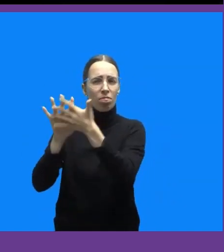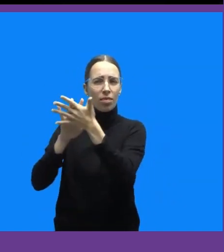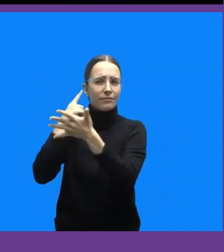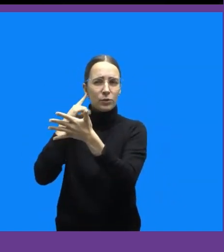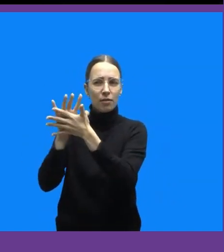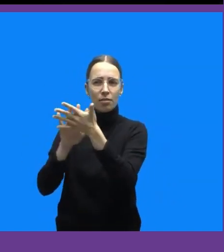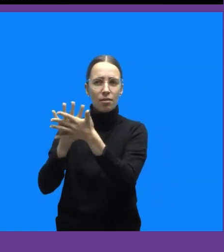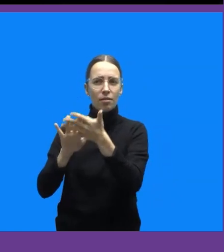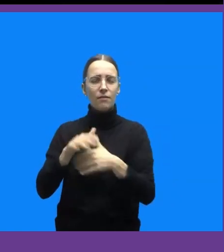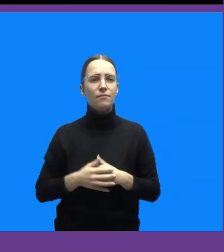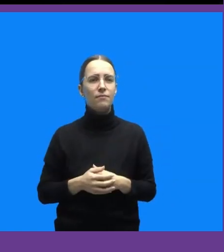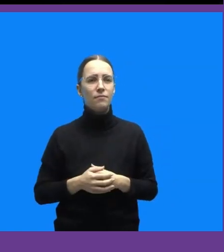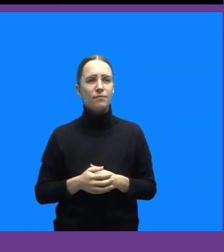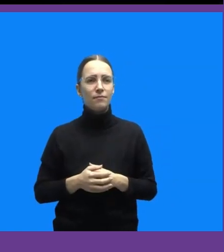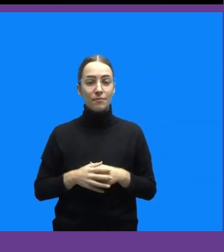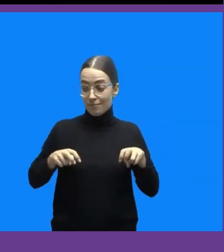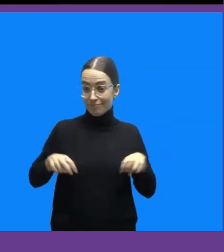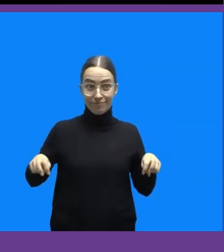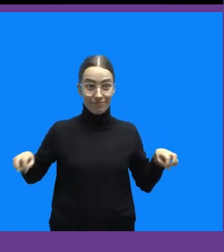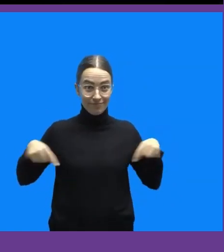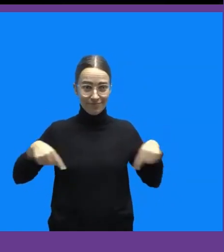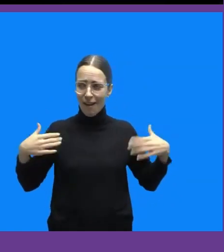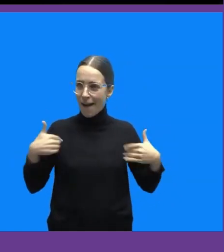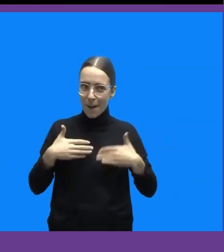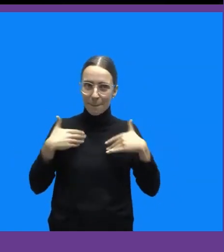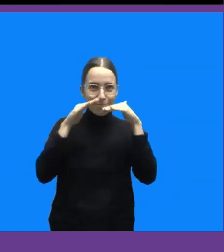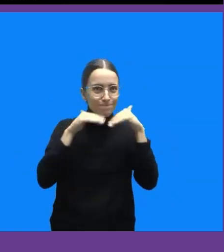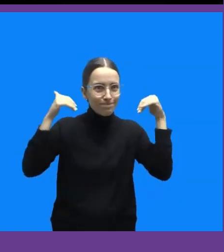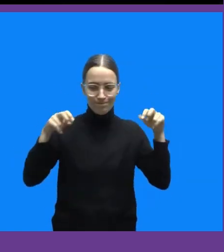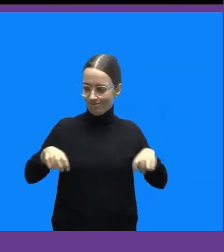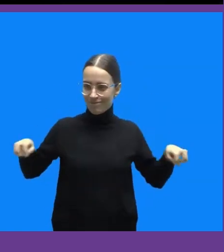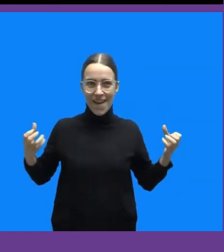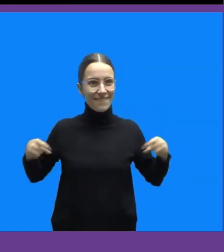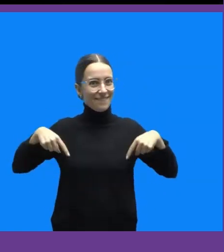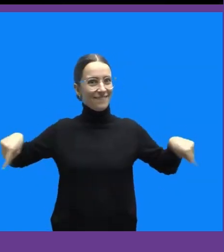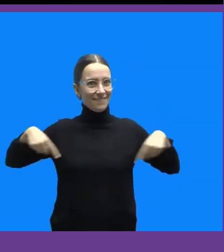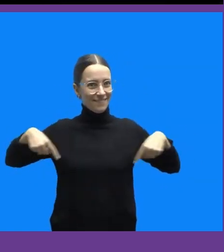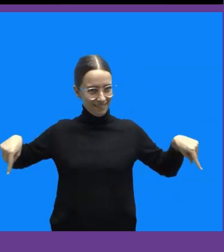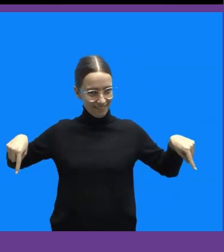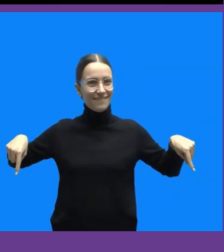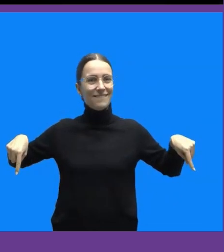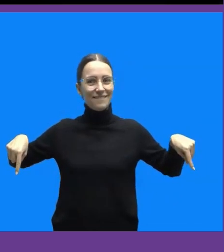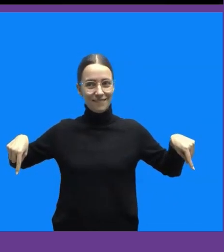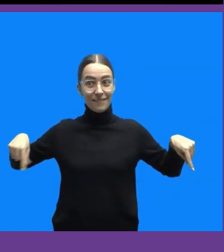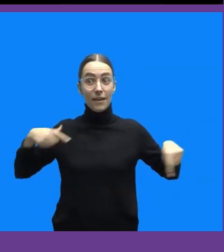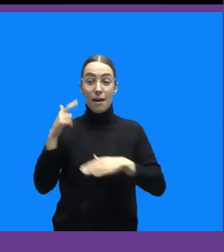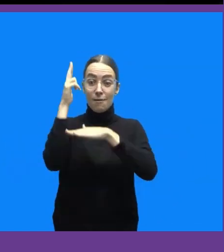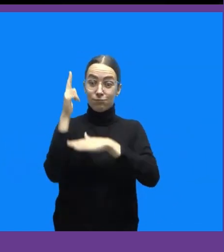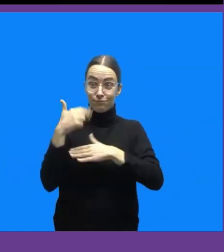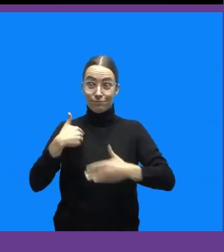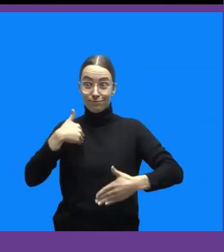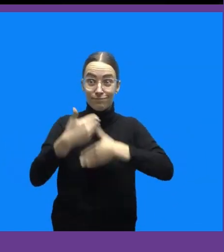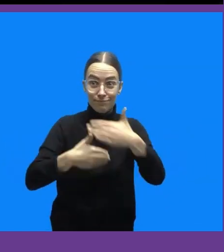Alice, and I will introduce them later as they deserve. Right now, only